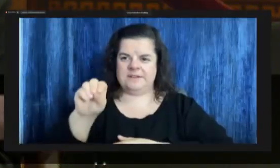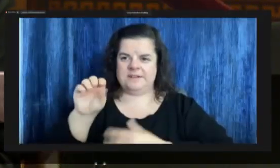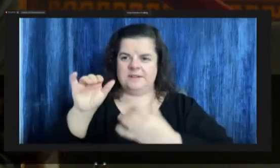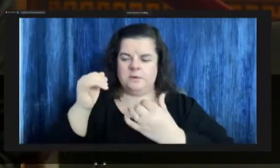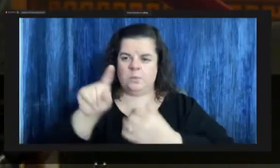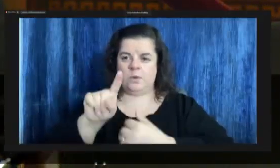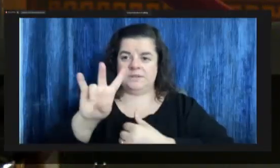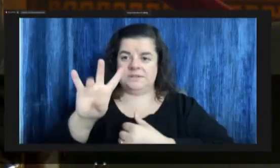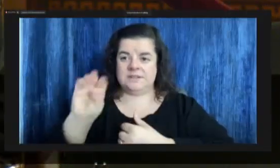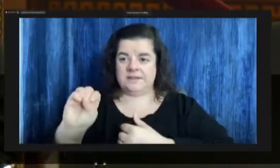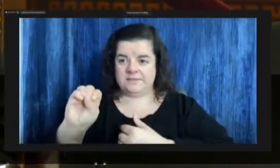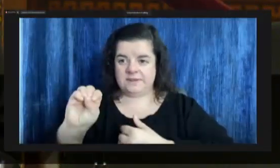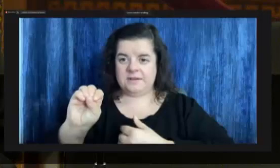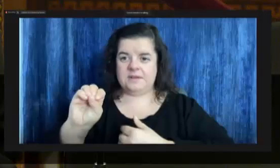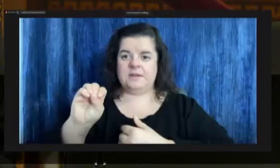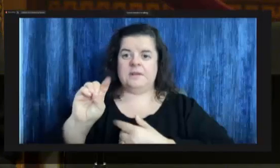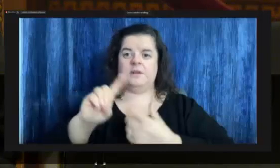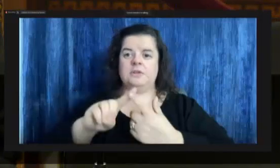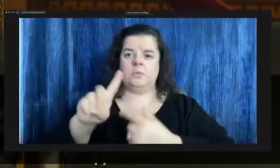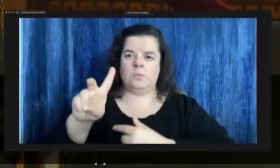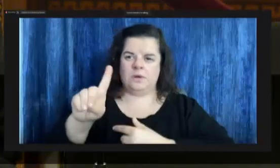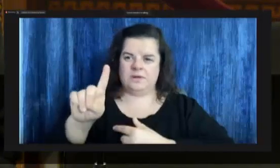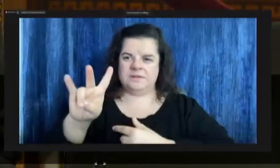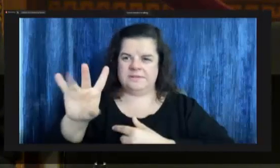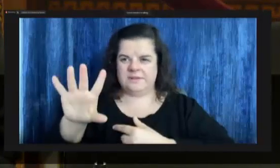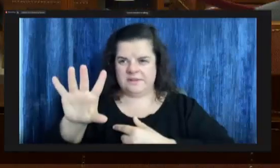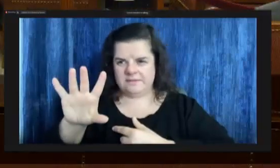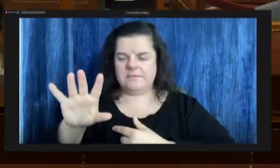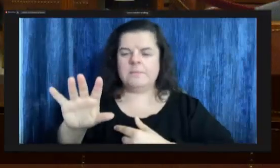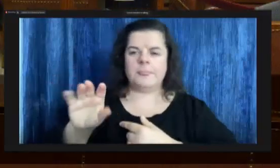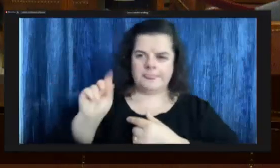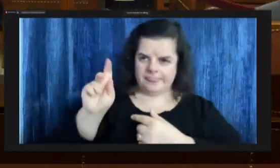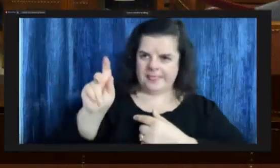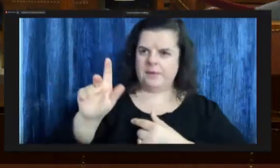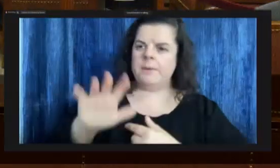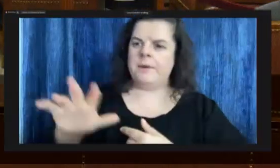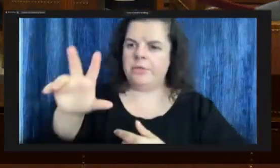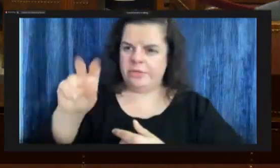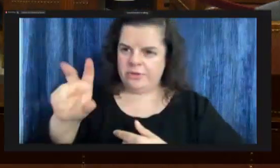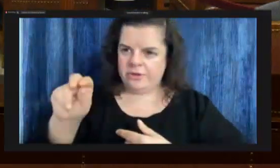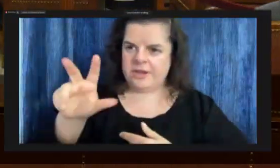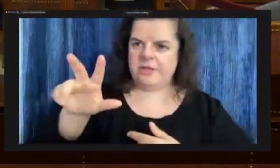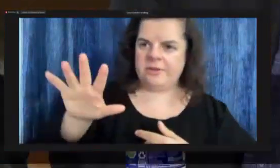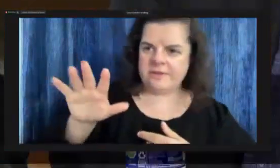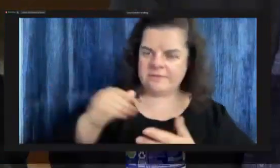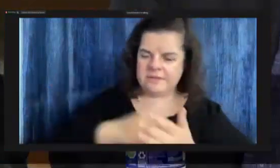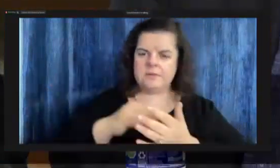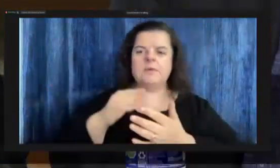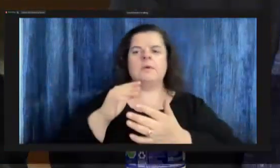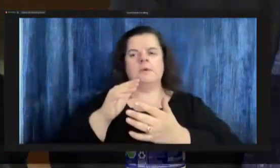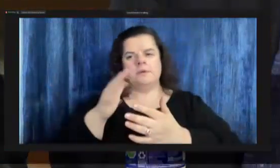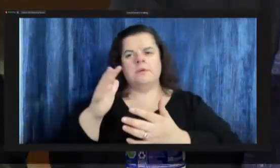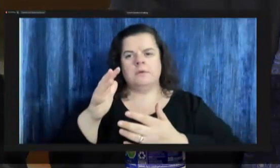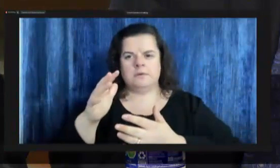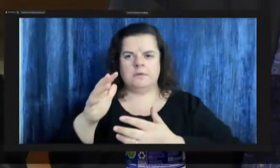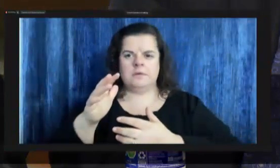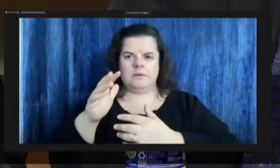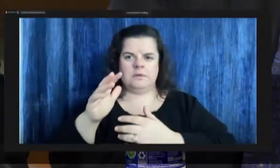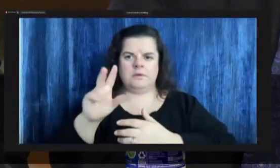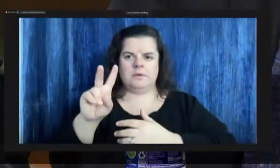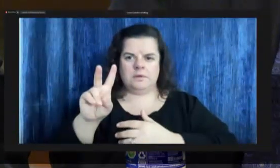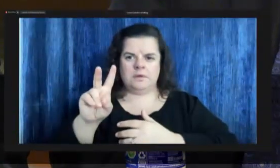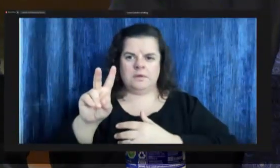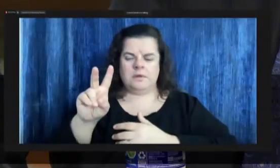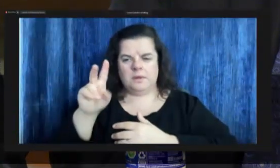170 and 175. So overall, it would be. I see. Okay. About 30. Let's say about 30. Times 9 is 27,